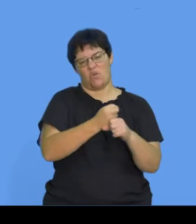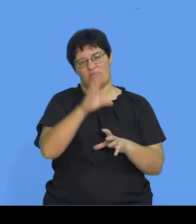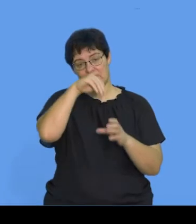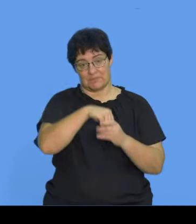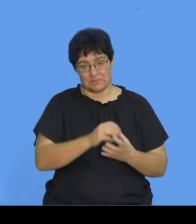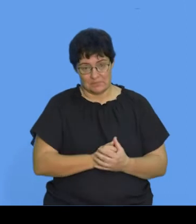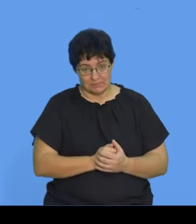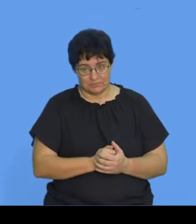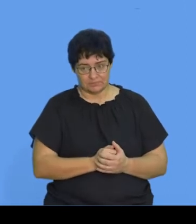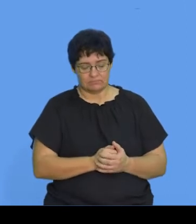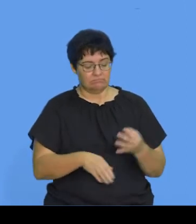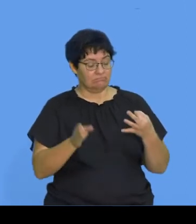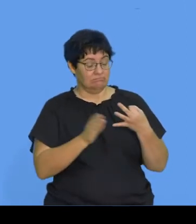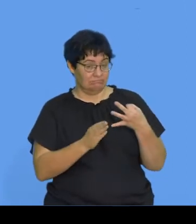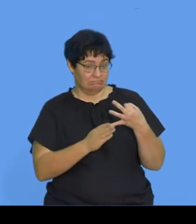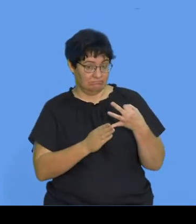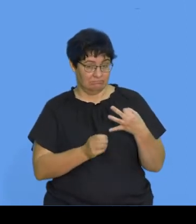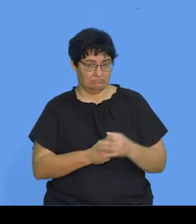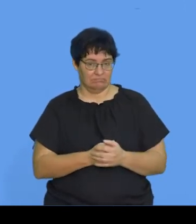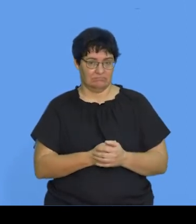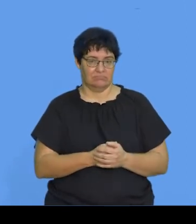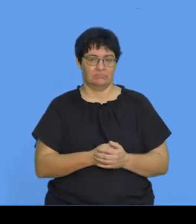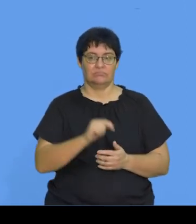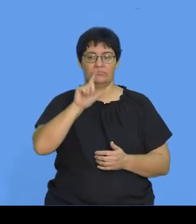teas. Okay, guys, and then the last one,